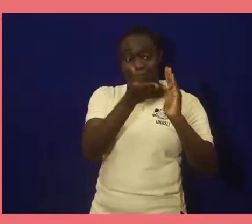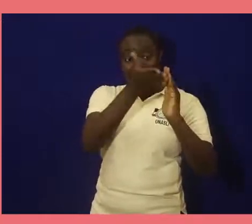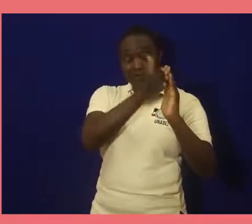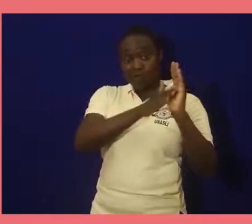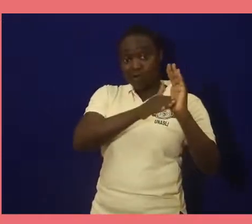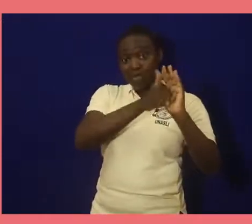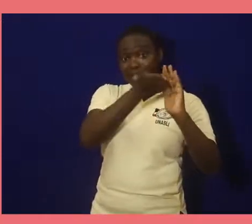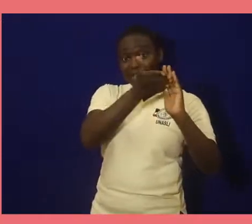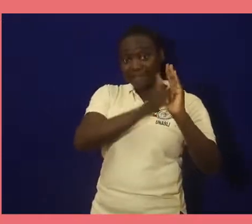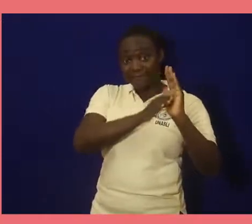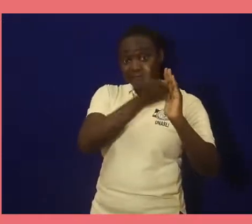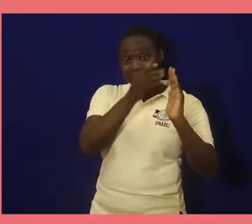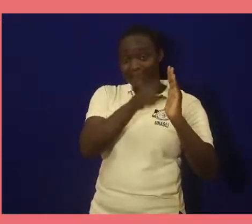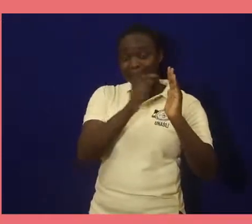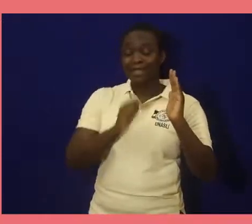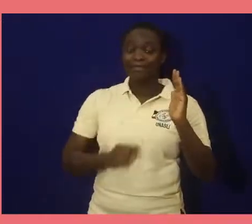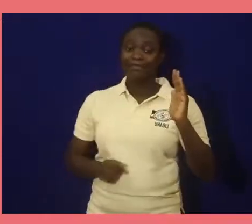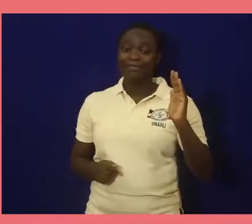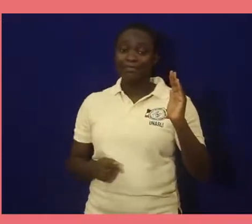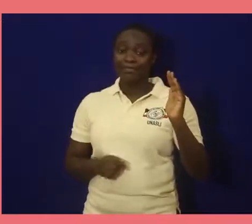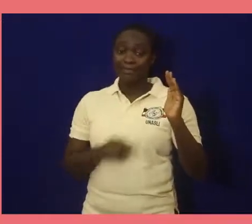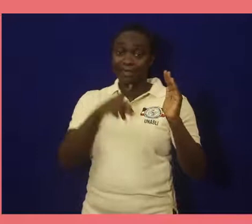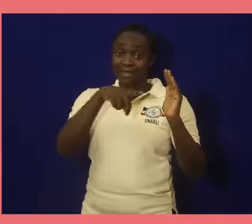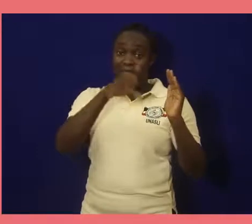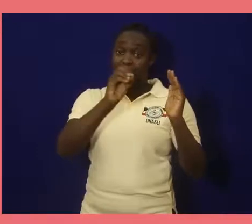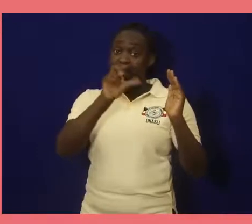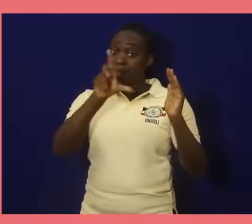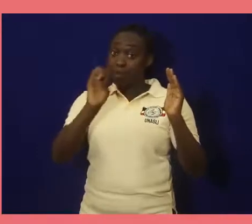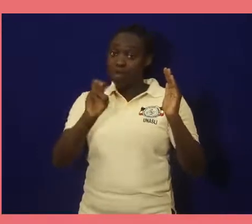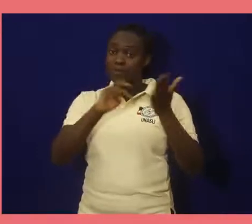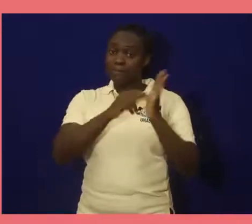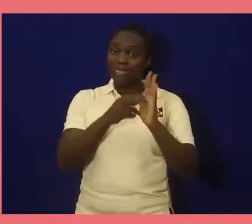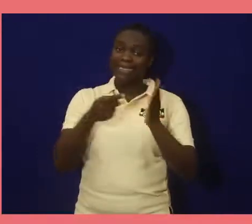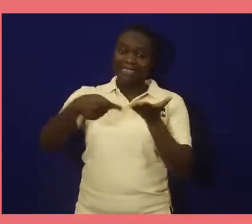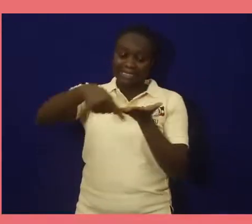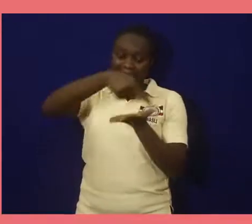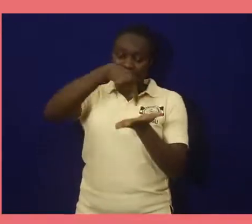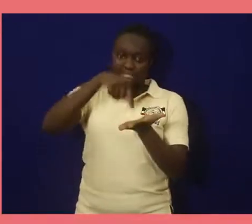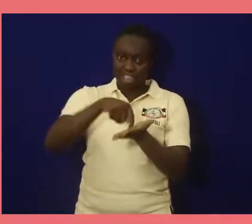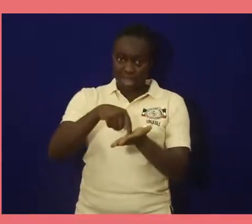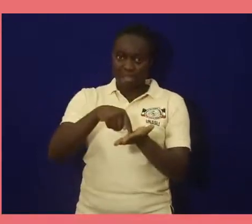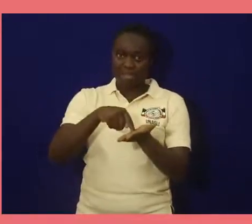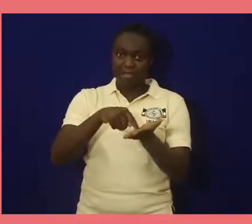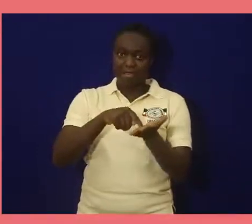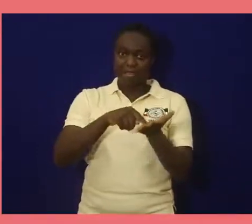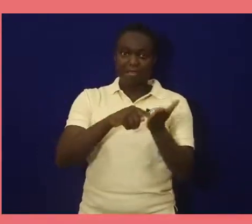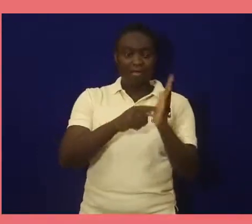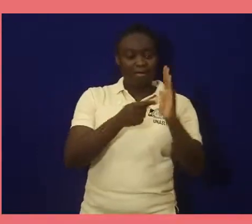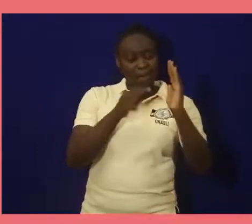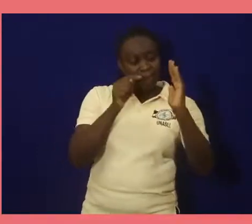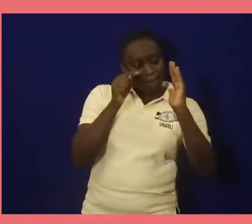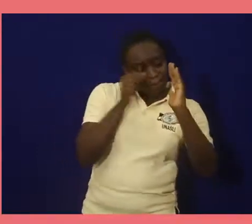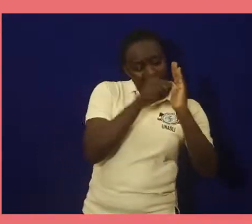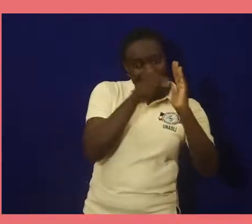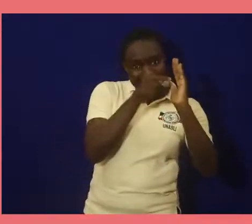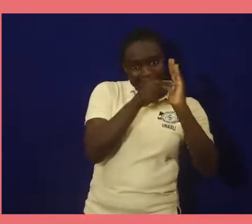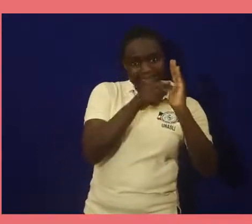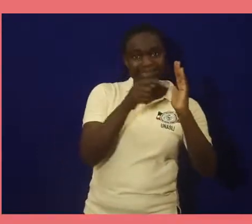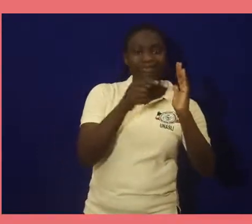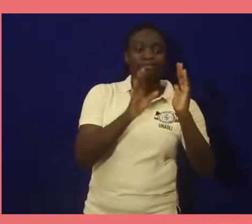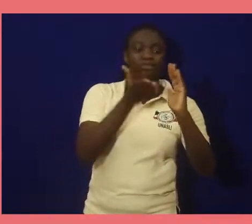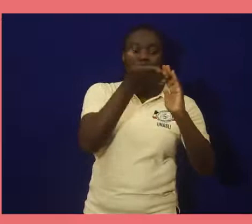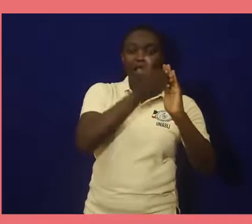surface of a curved mirror. The pole is the central part of the curved